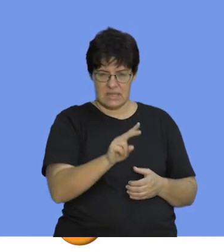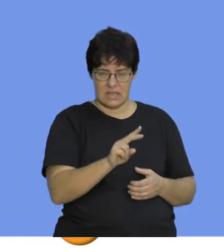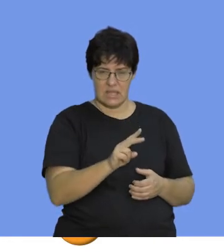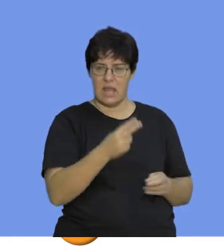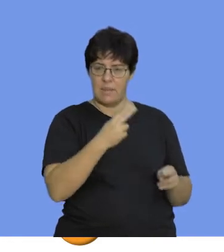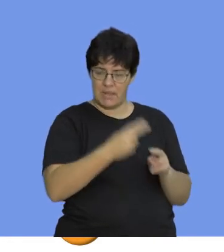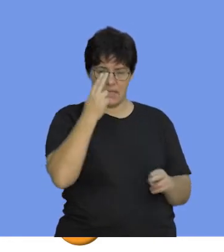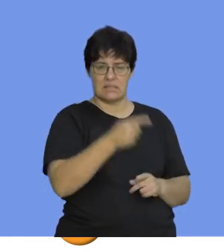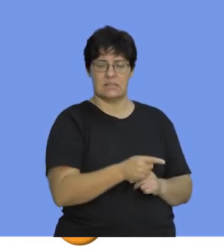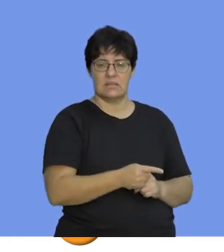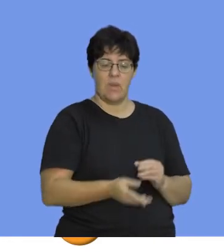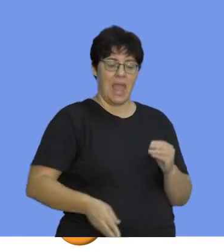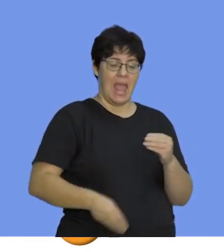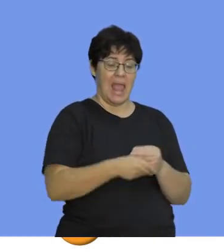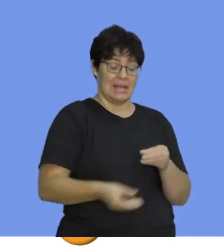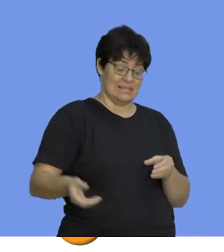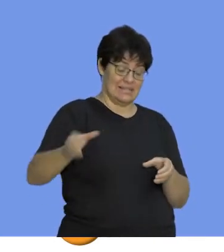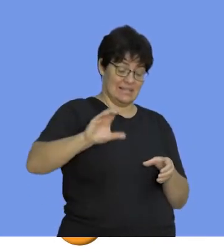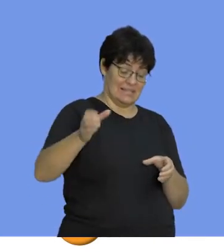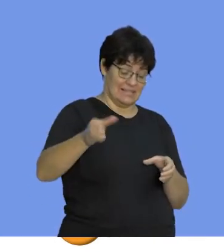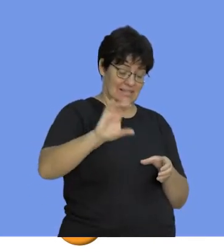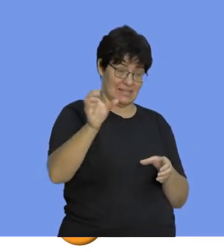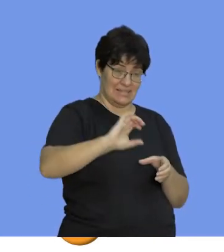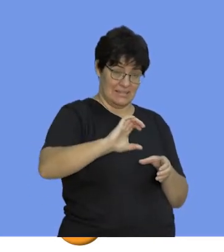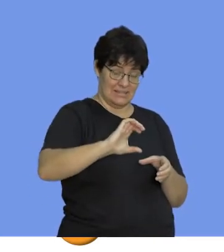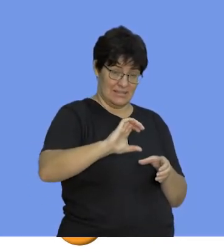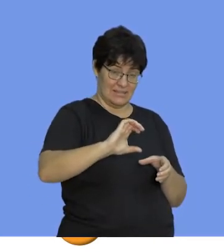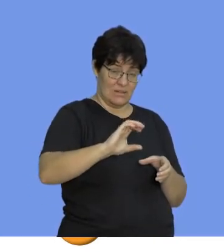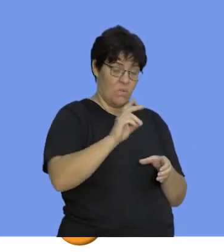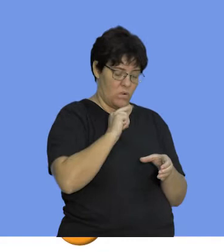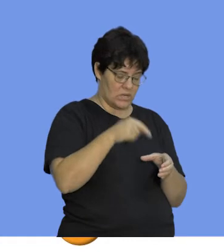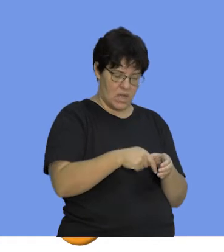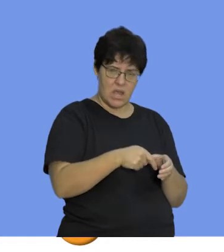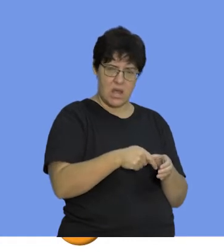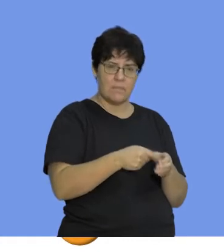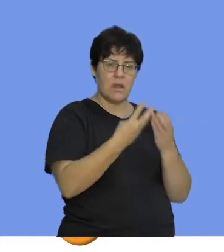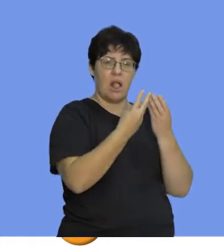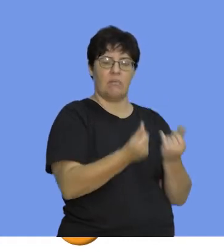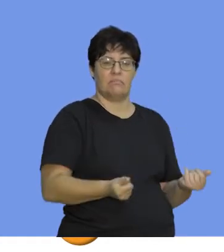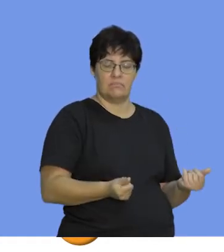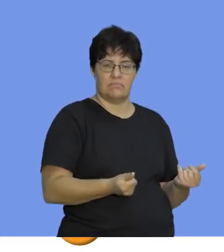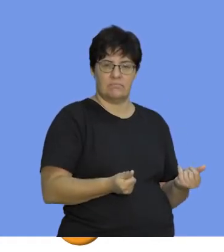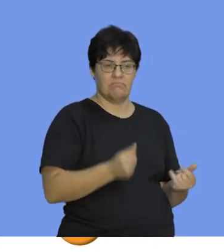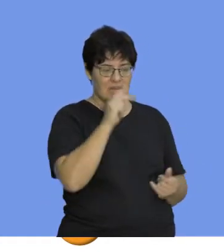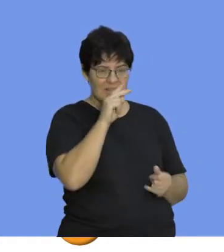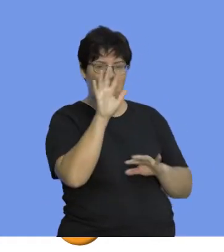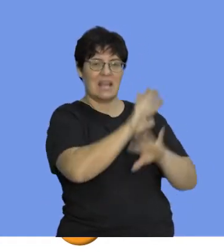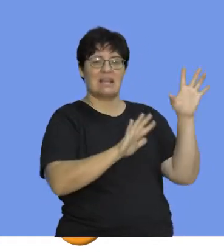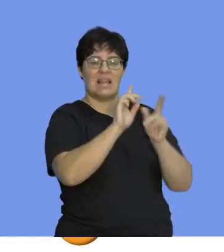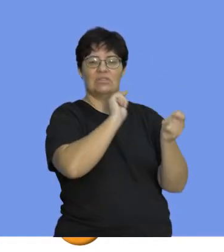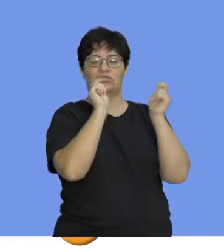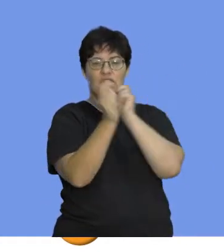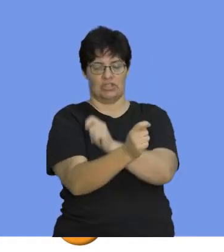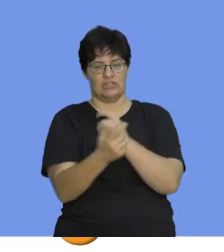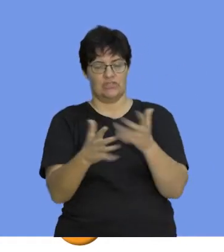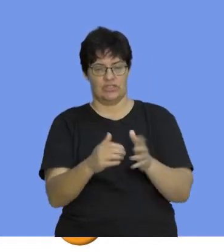that immediately we start adding the drink mix into the water. What happens? It dissolves. You can notice the color